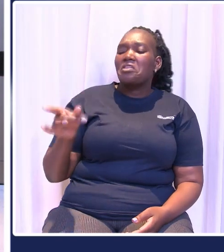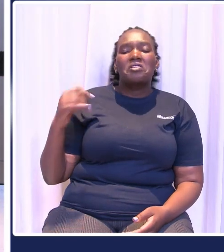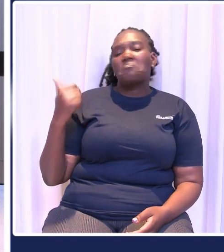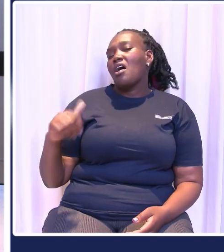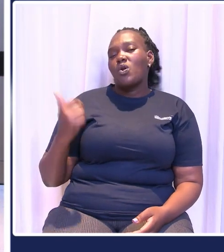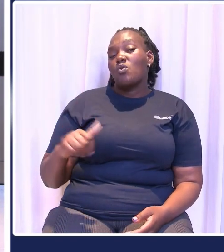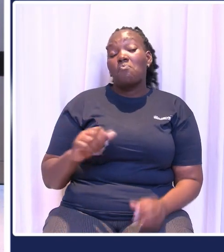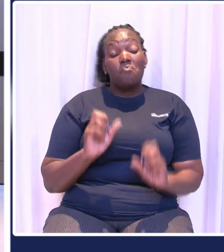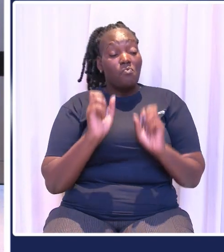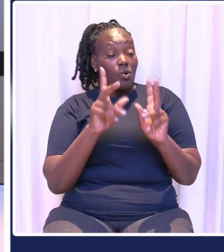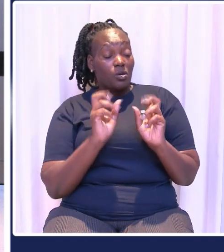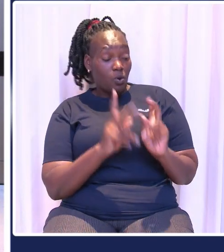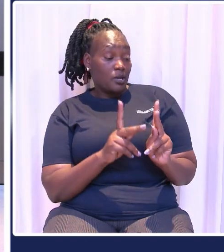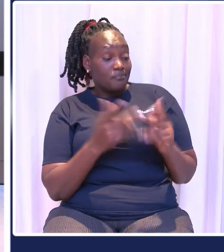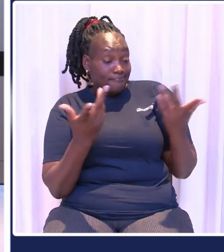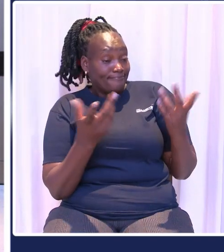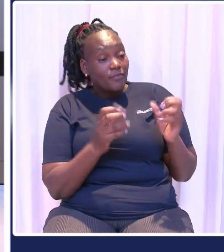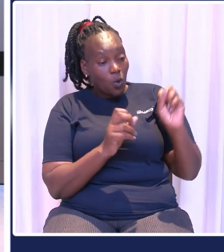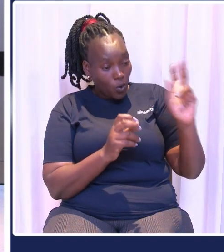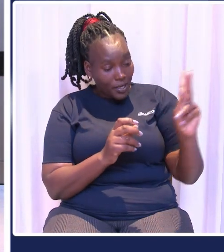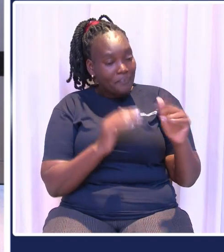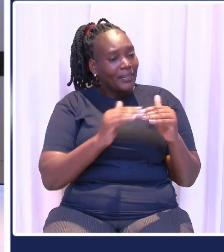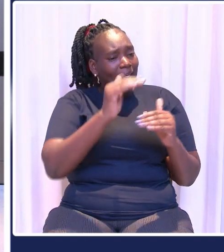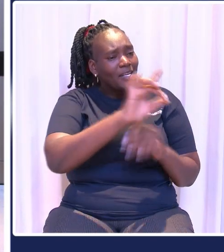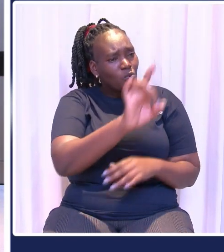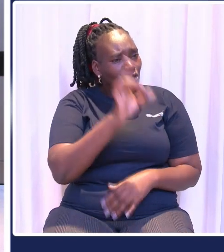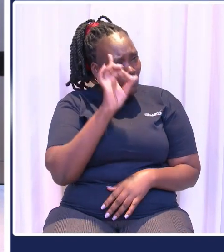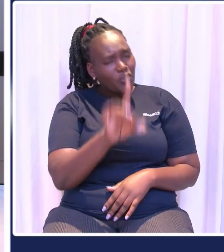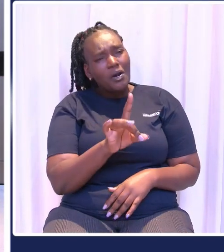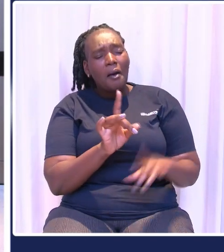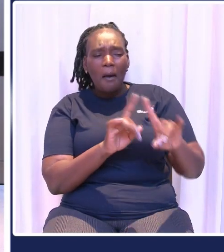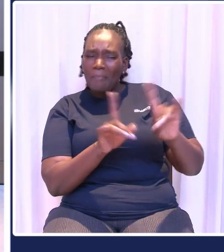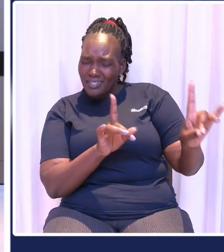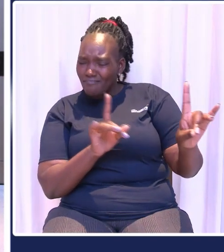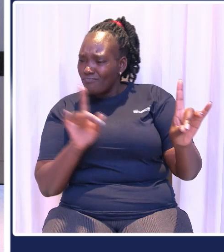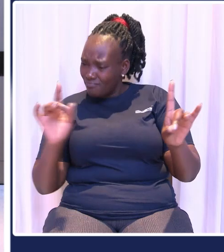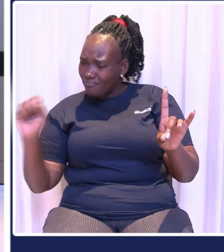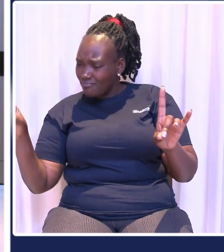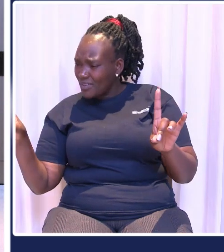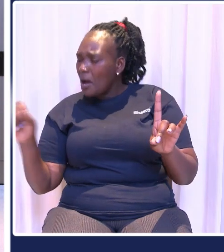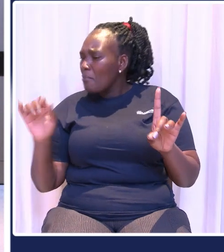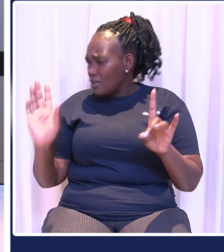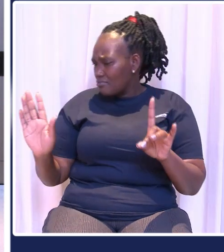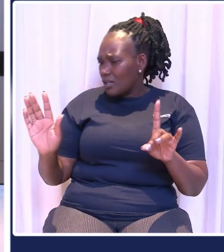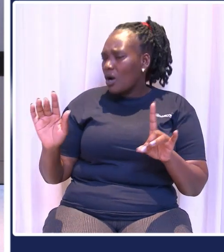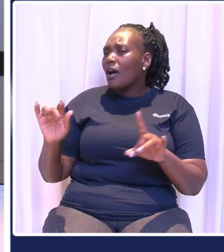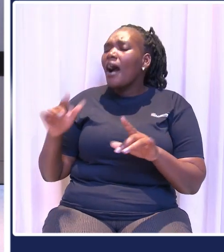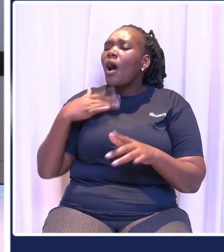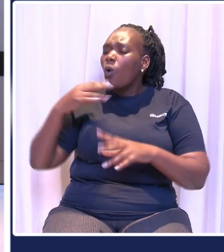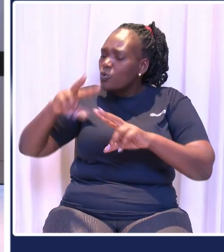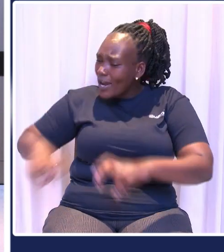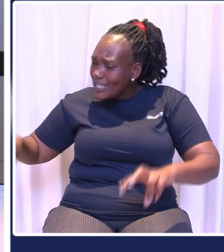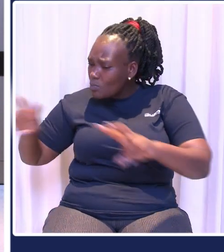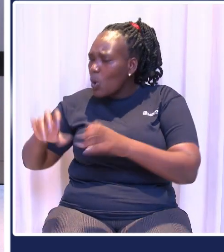great. Okay, so next question for you. But yeah. I'd like to Yeah, please. go ahead and explore that a bit